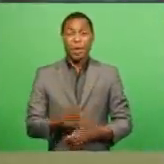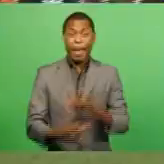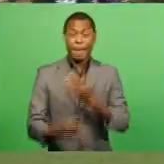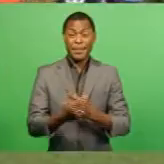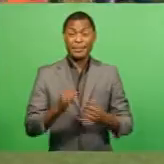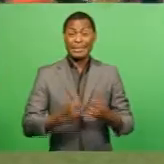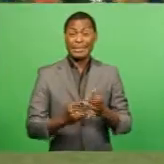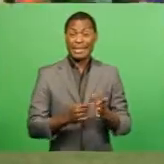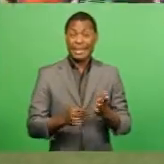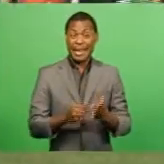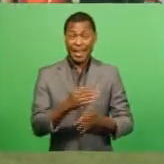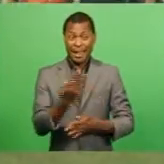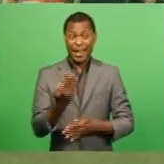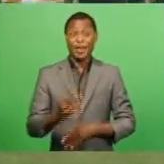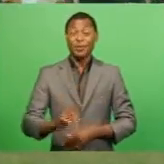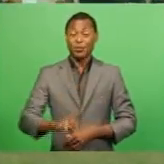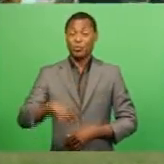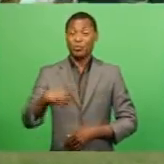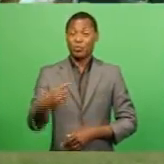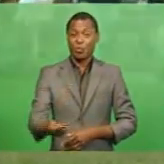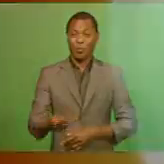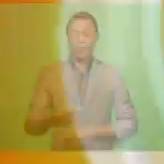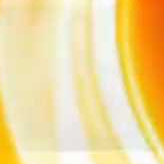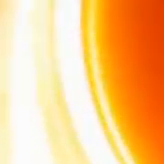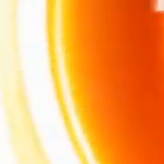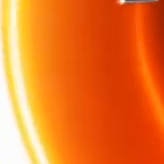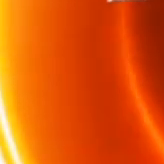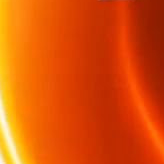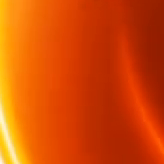St. Muslim Primary School grounds in Vatuanga.